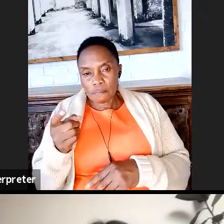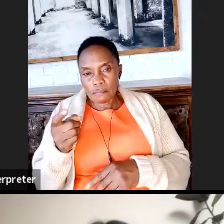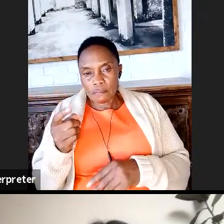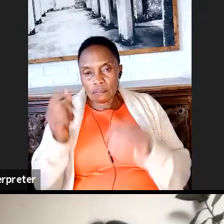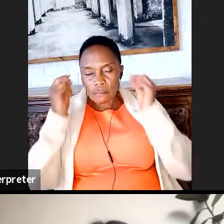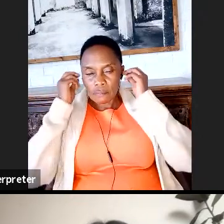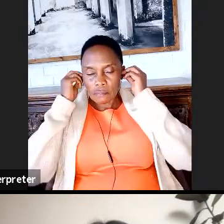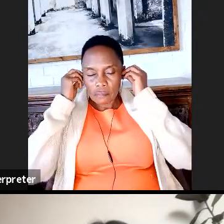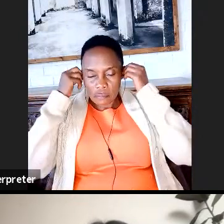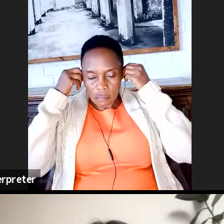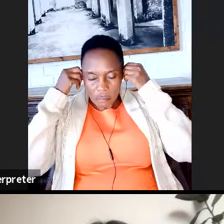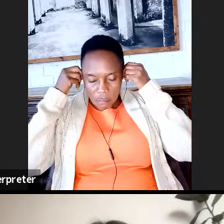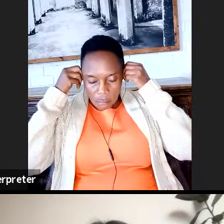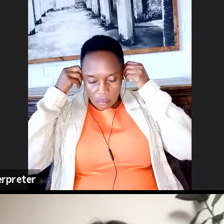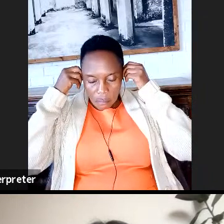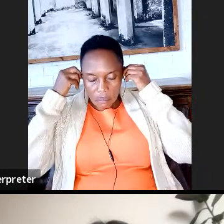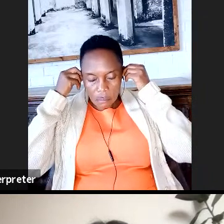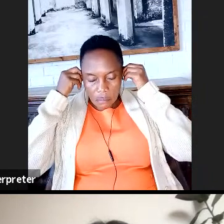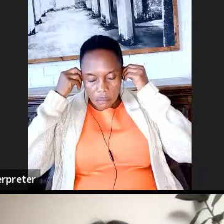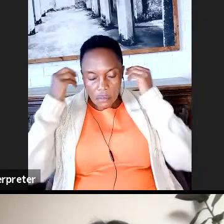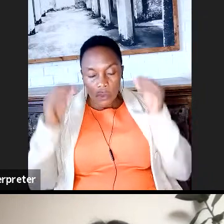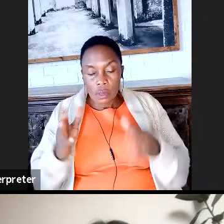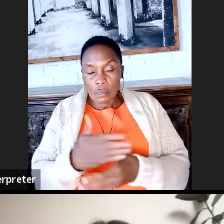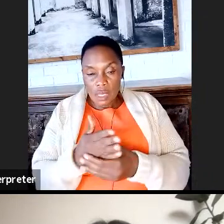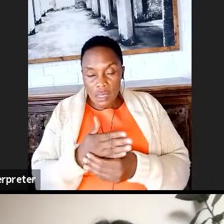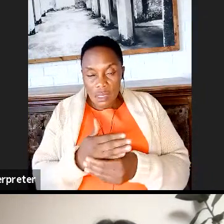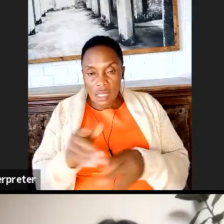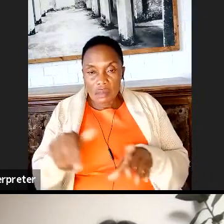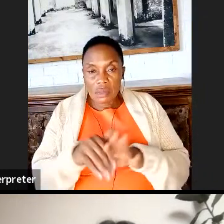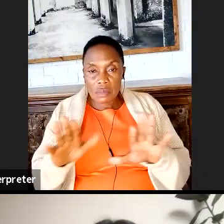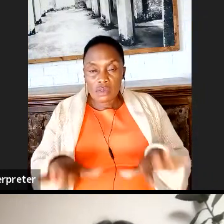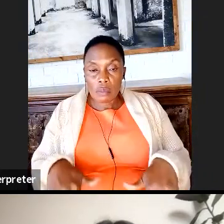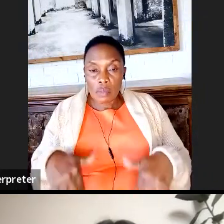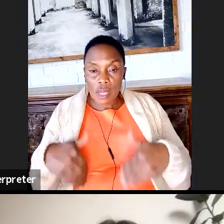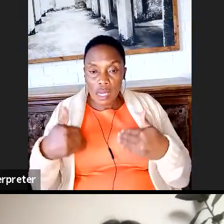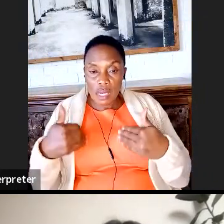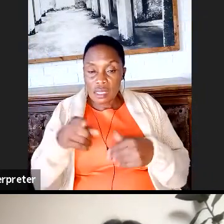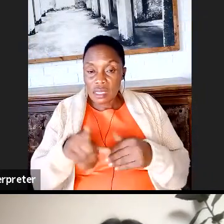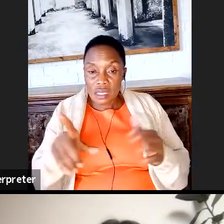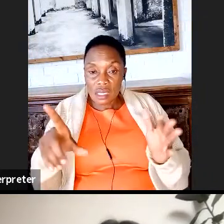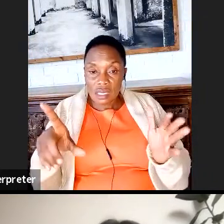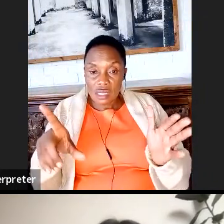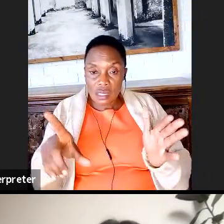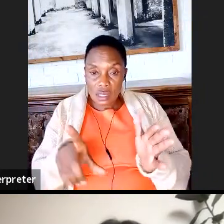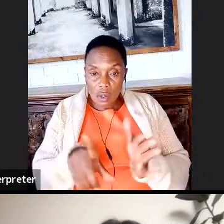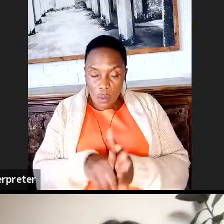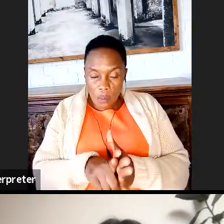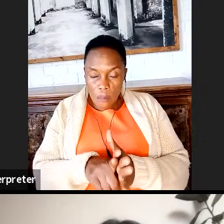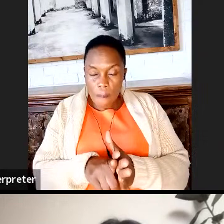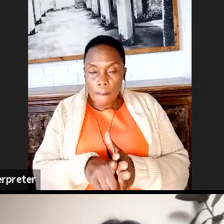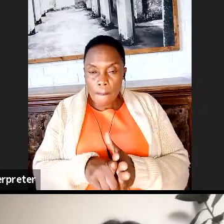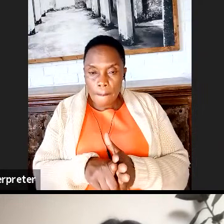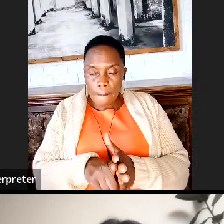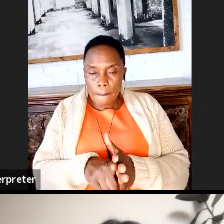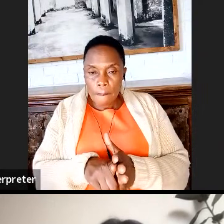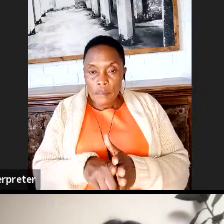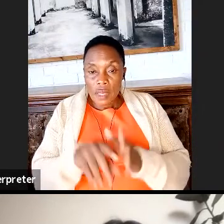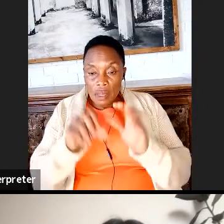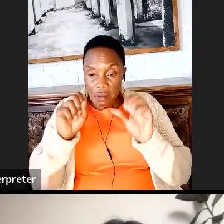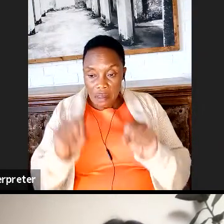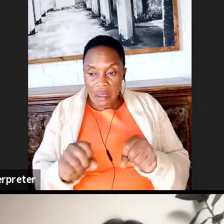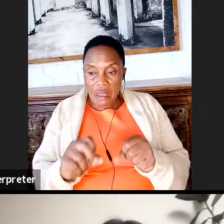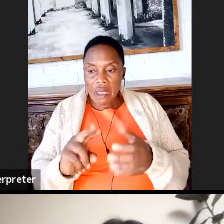as ministers or parliamentarians forever, you know. But these laws, you know, can be used against